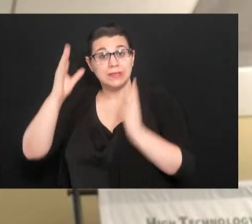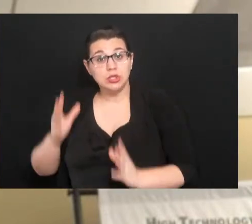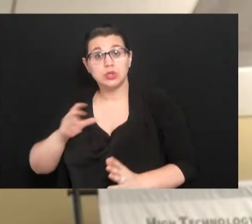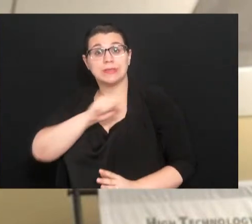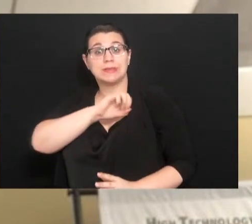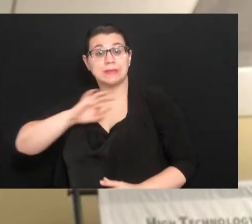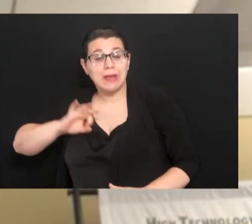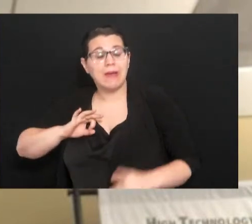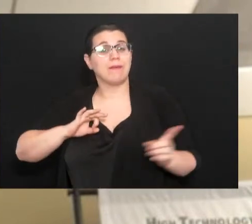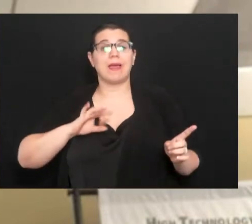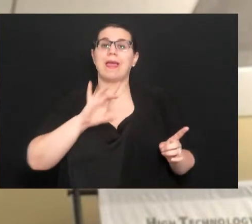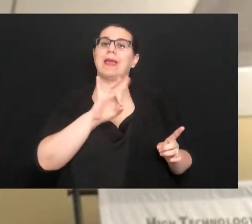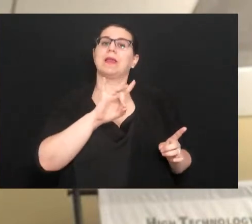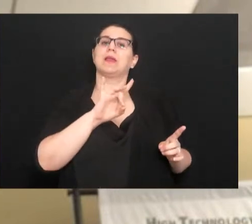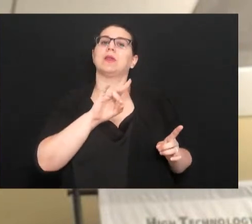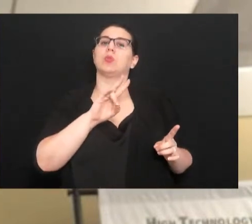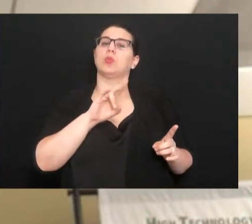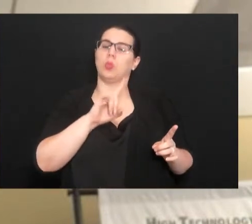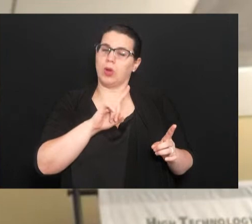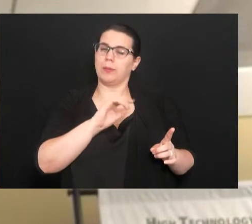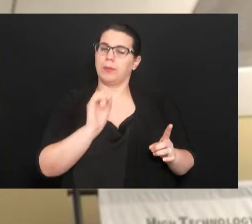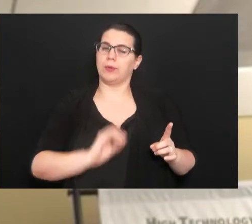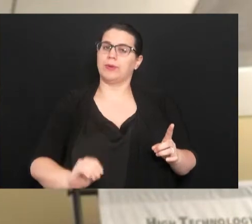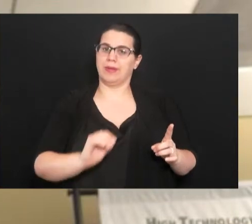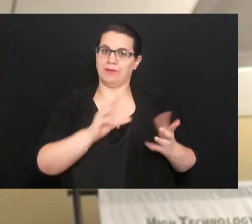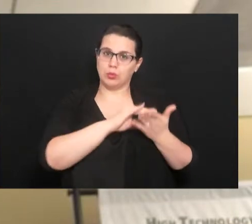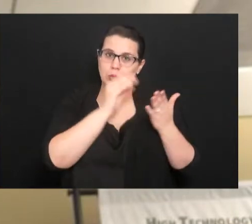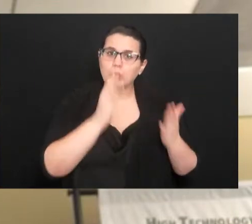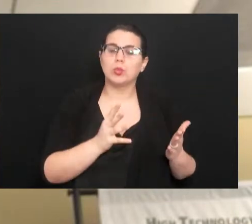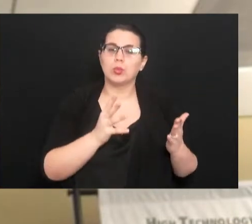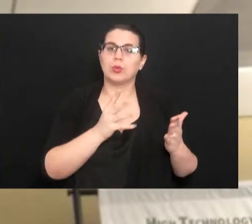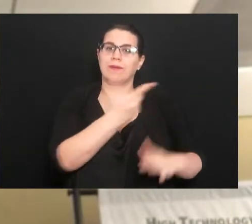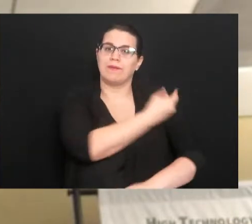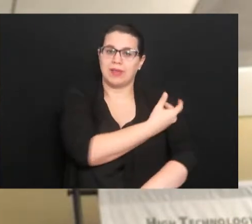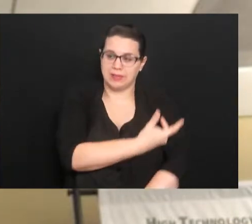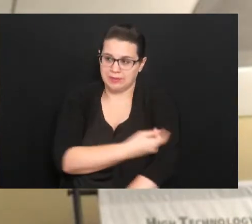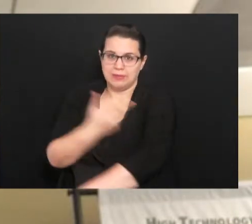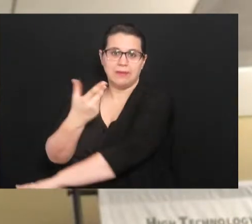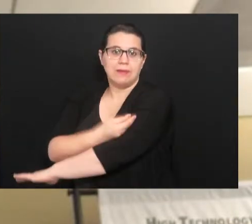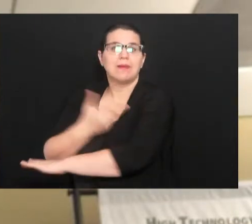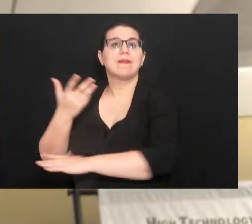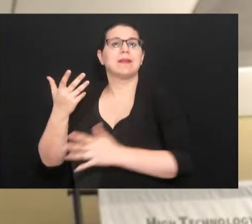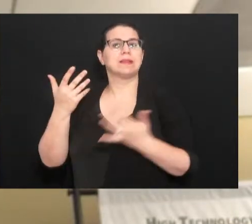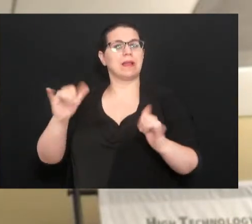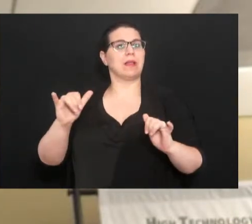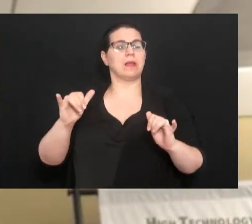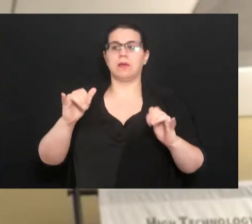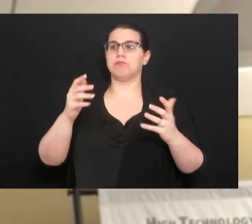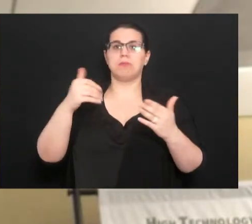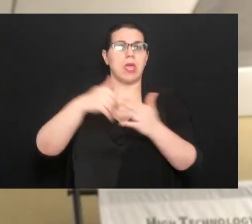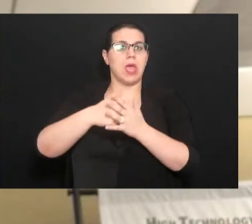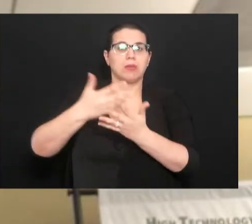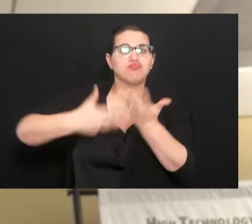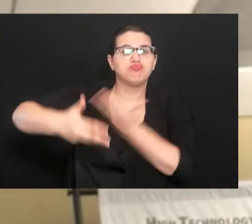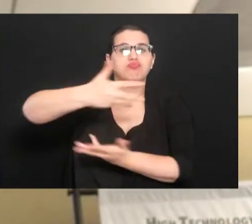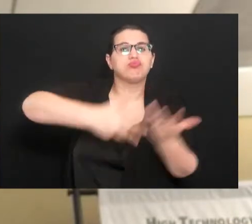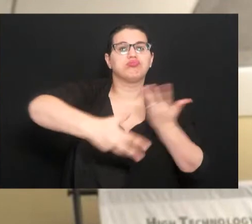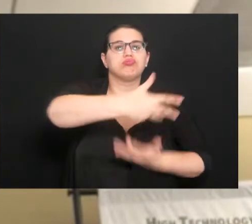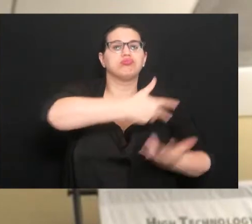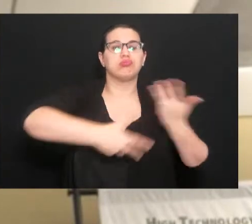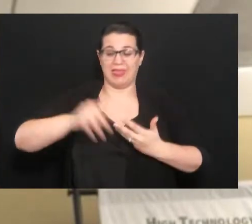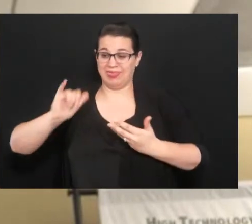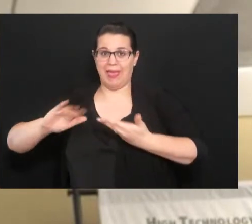students are vaccinated. And so far this year, even with interaction in the communities and within the college